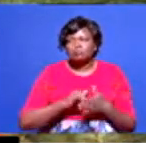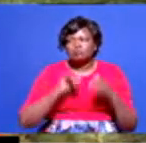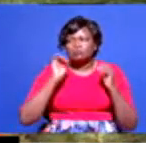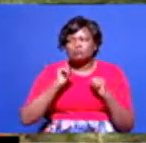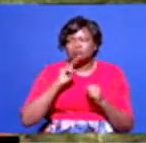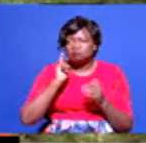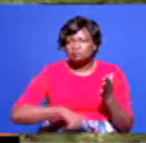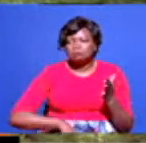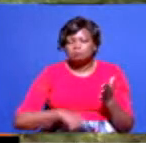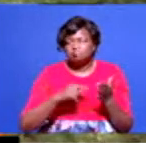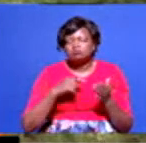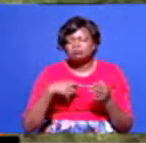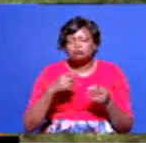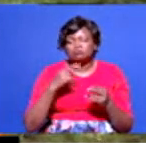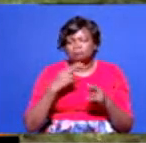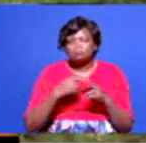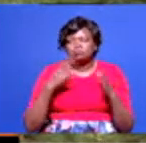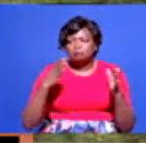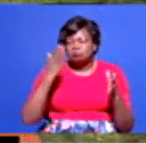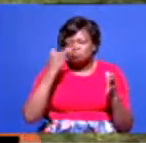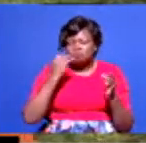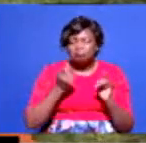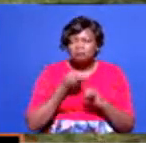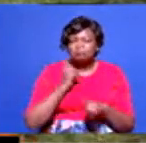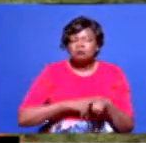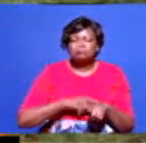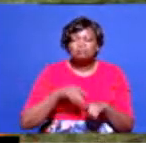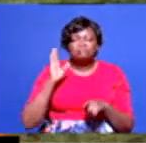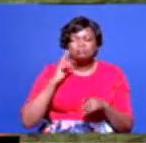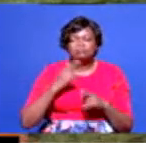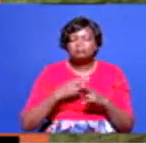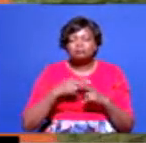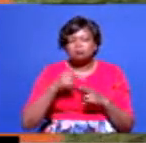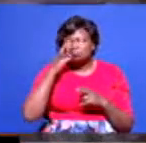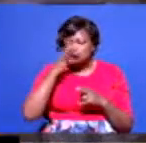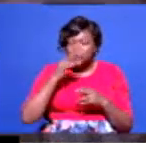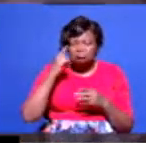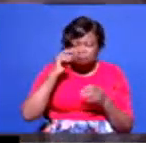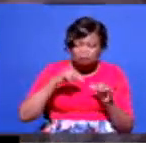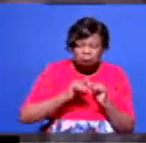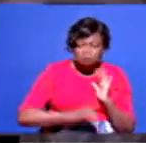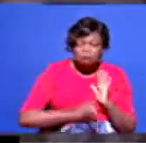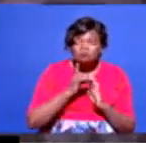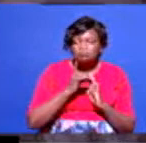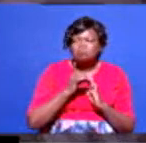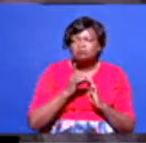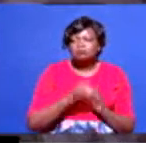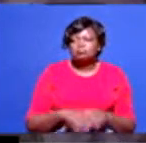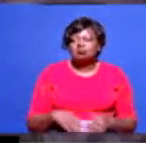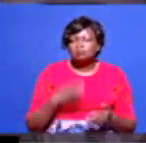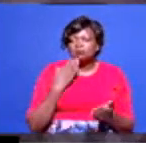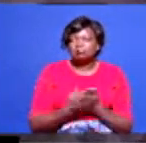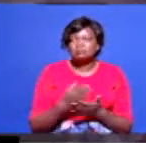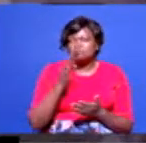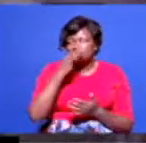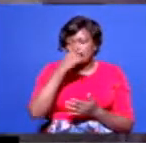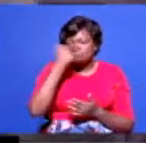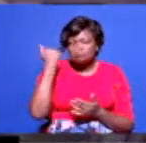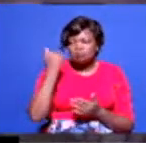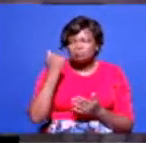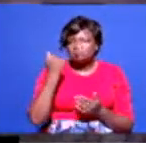hero. Because for the first time I had the name Kibaki, I associate Kibaki with development. I thank him because he's the one who put down